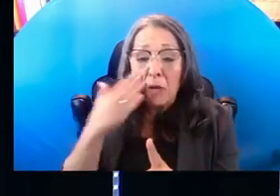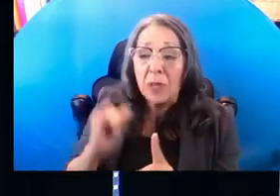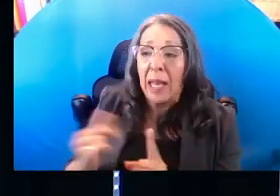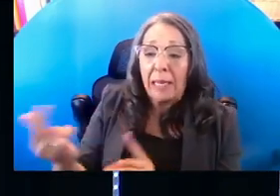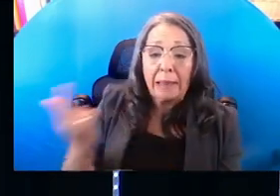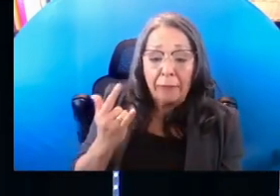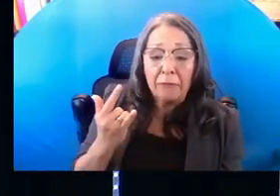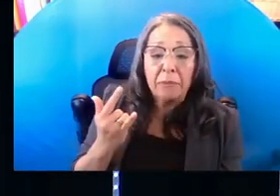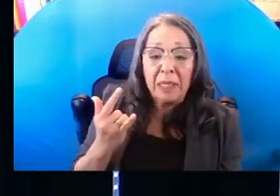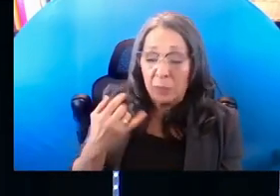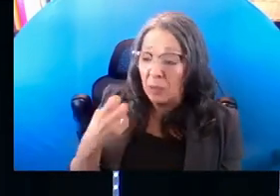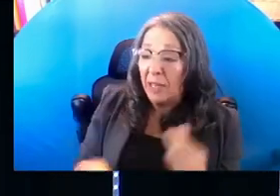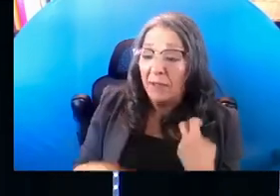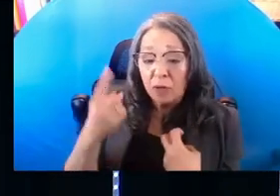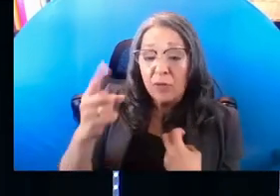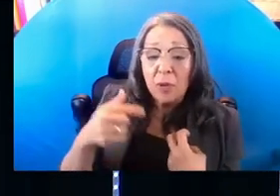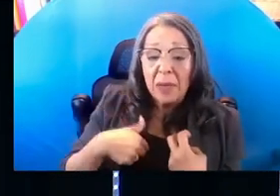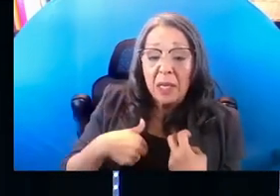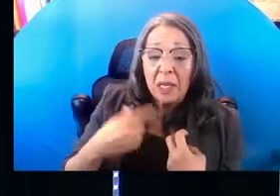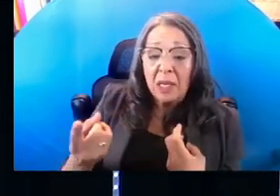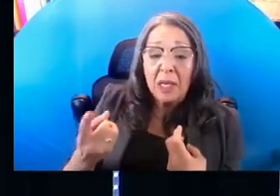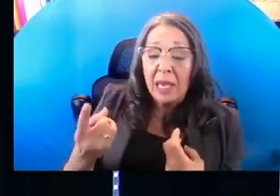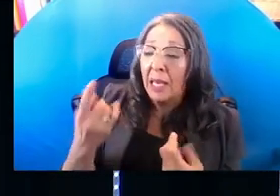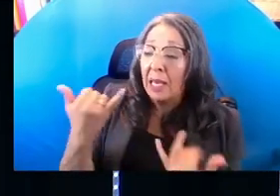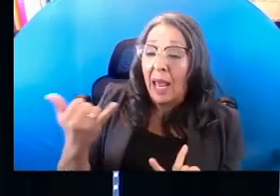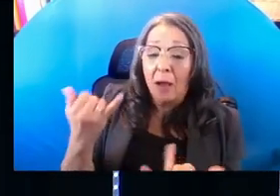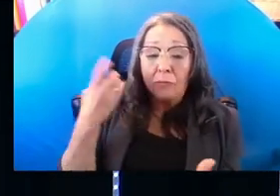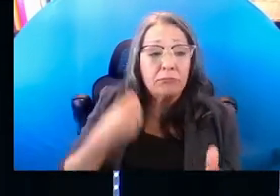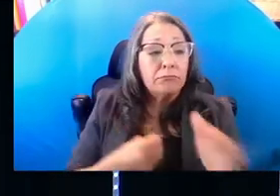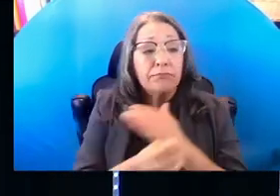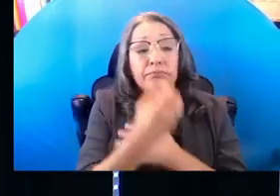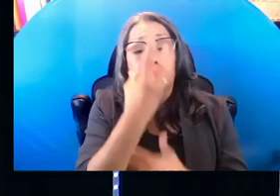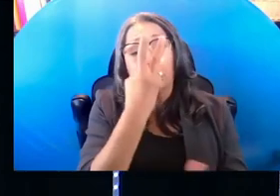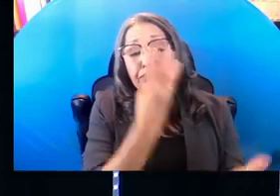know? It's like he was my superhero and he's gone.